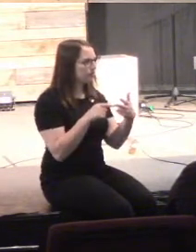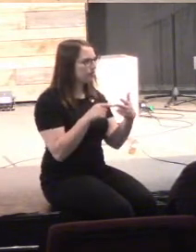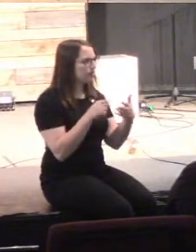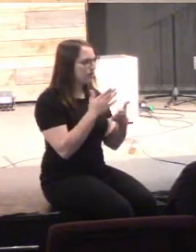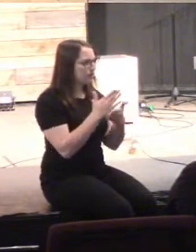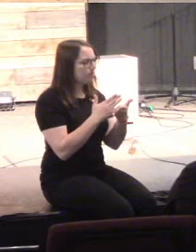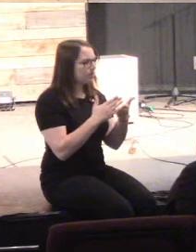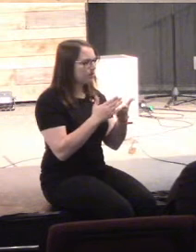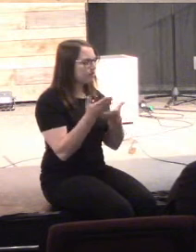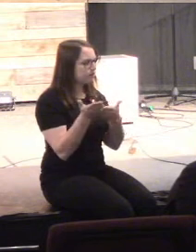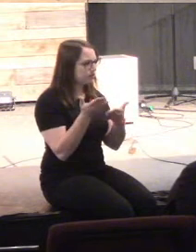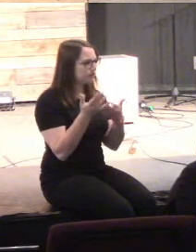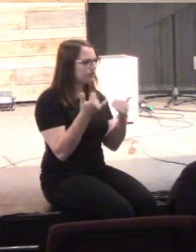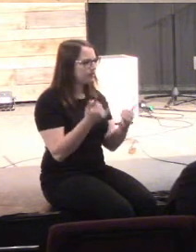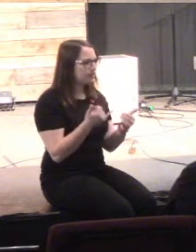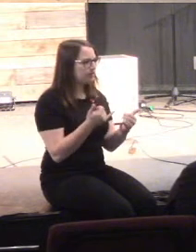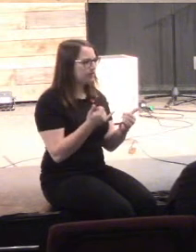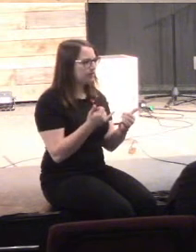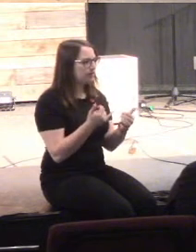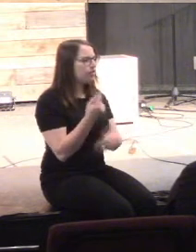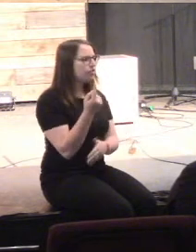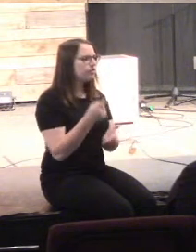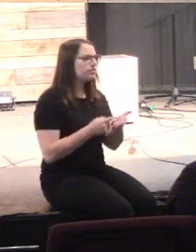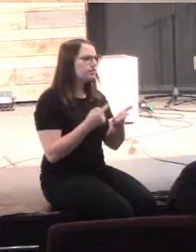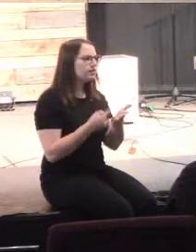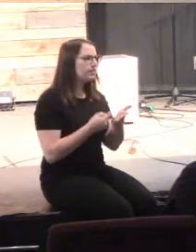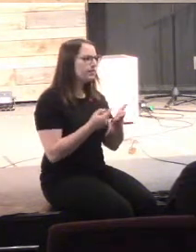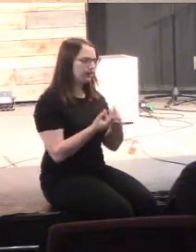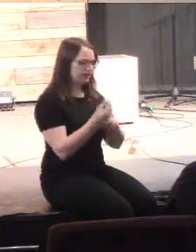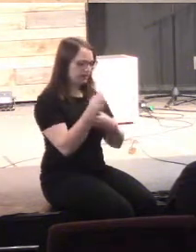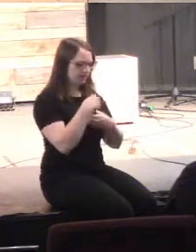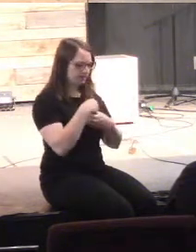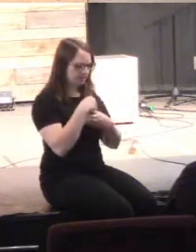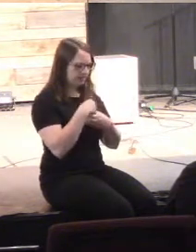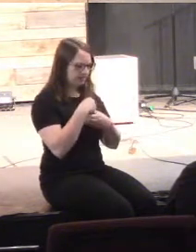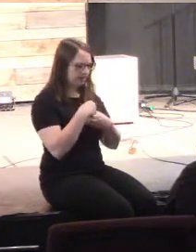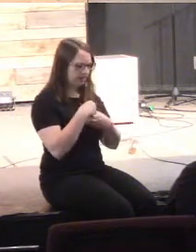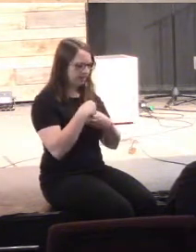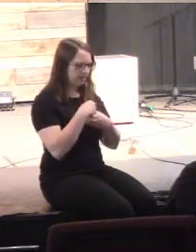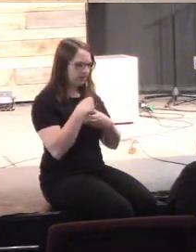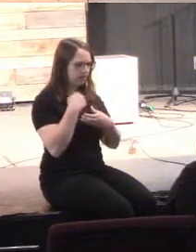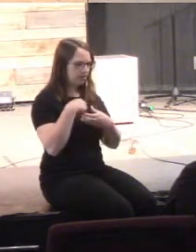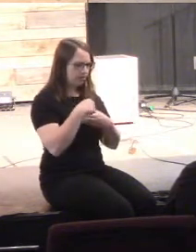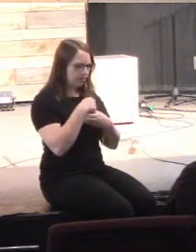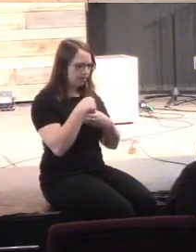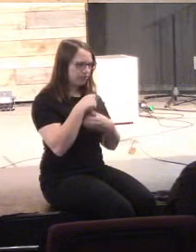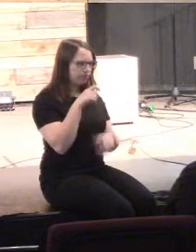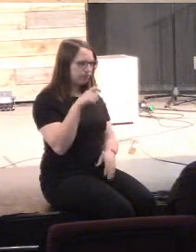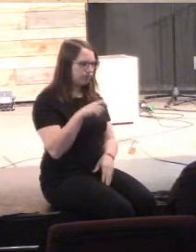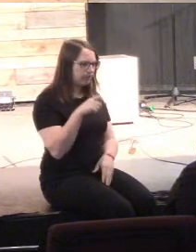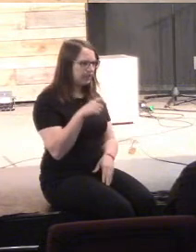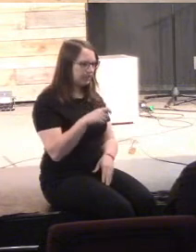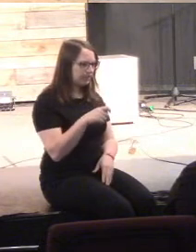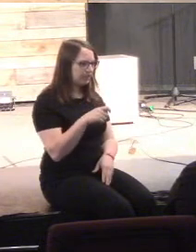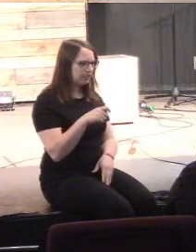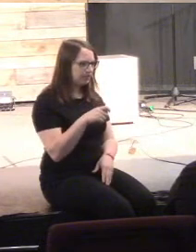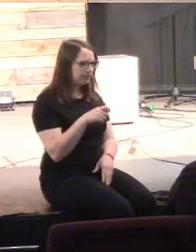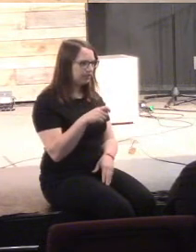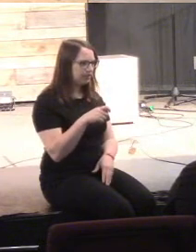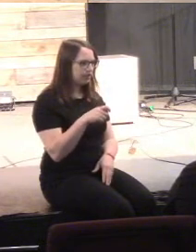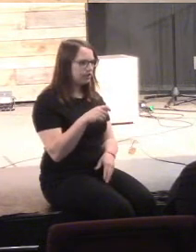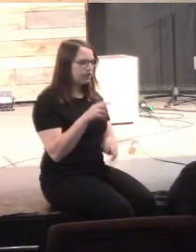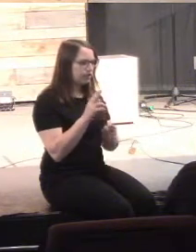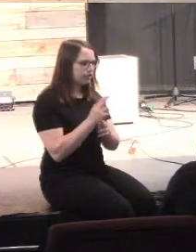is something inside of us that is being summoned to engage with our faith with everything we